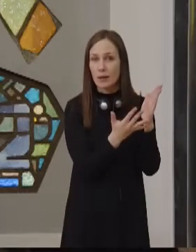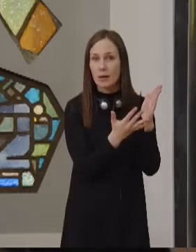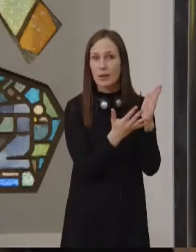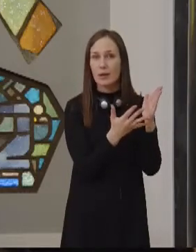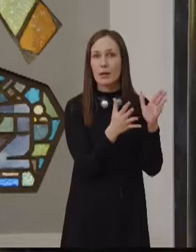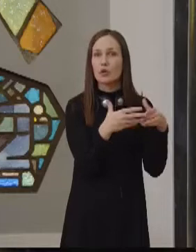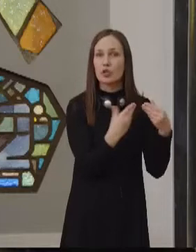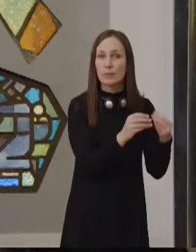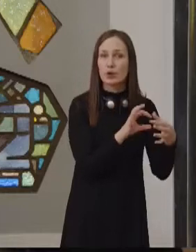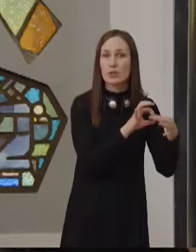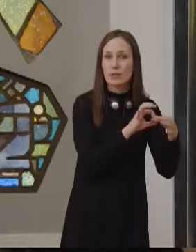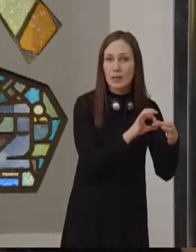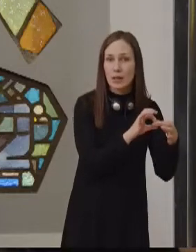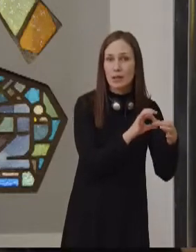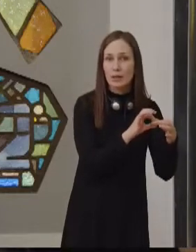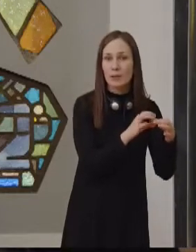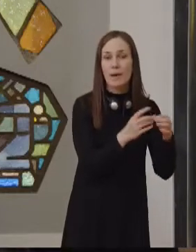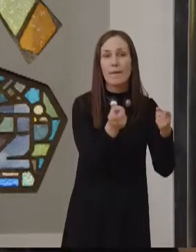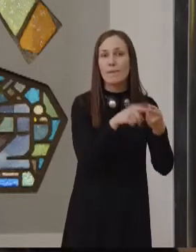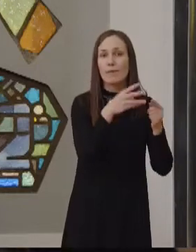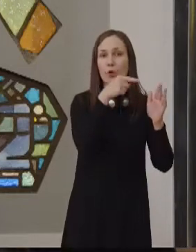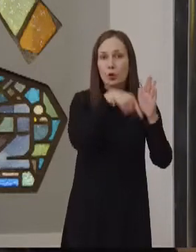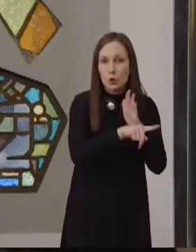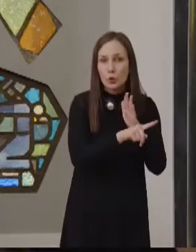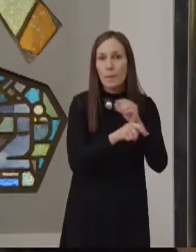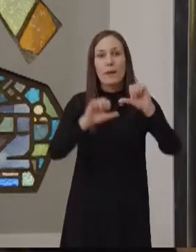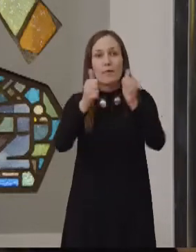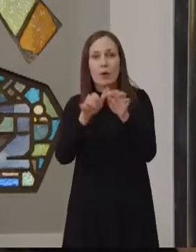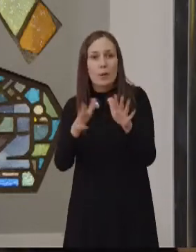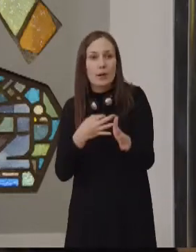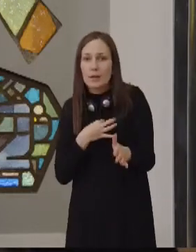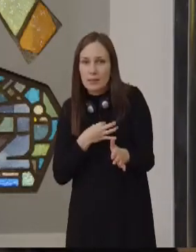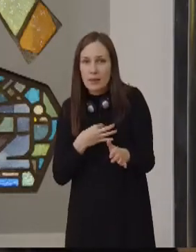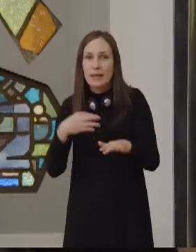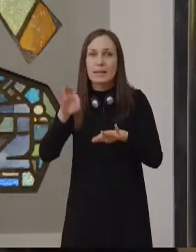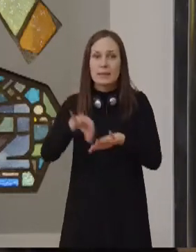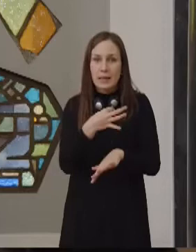certain rules exist to relate family relations